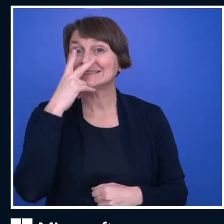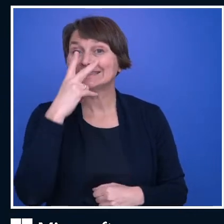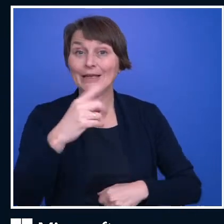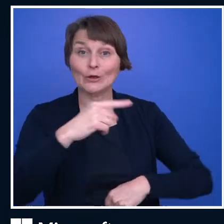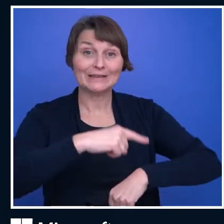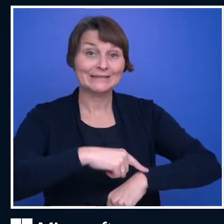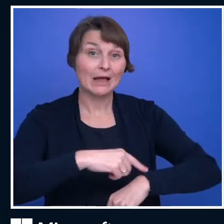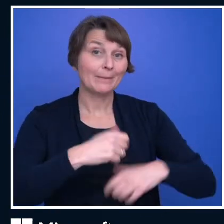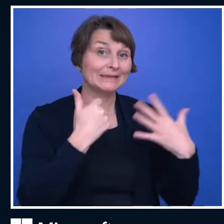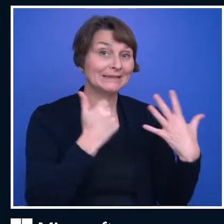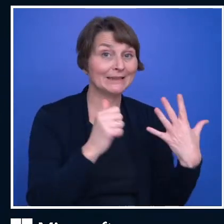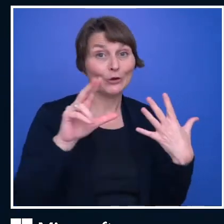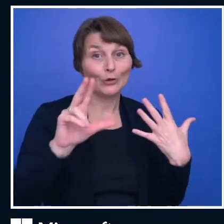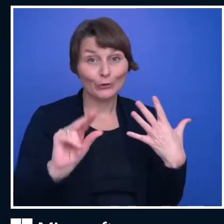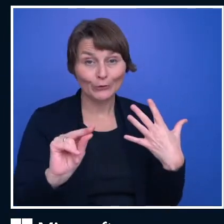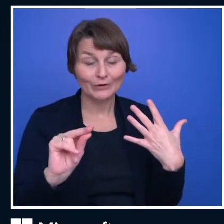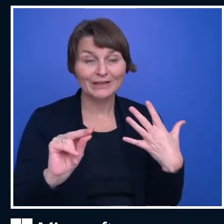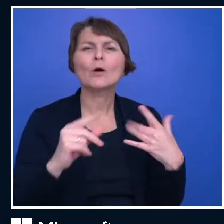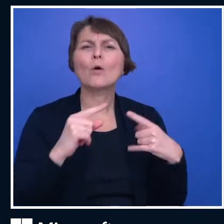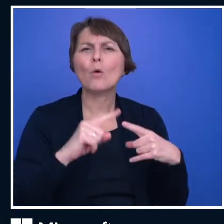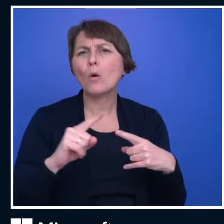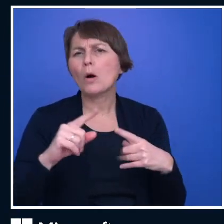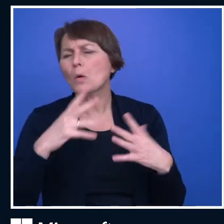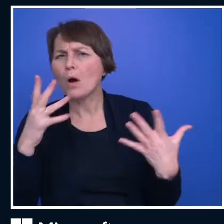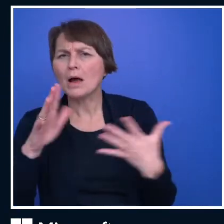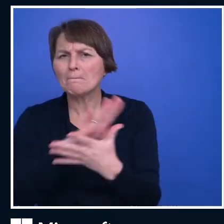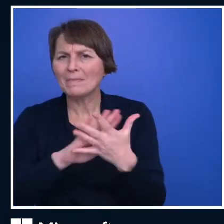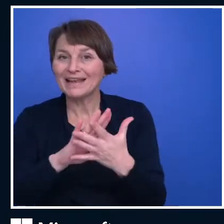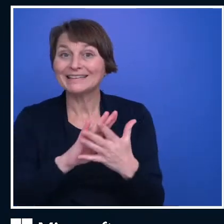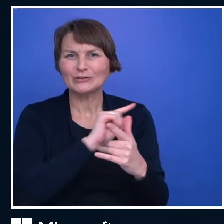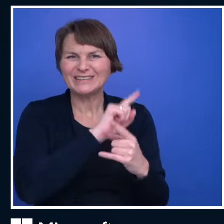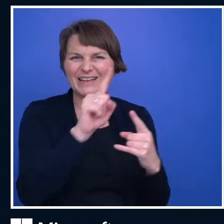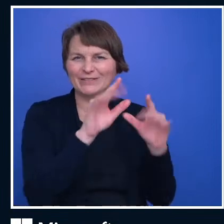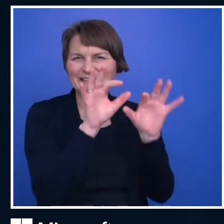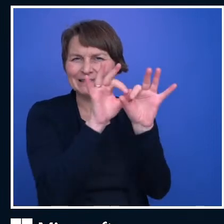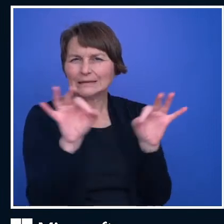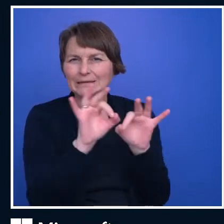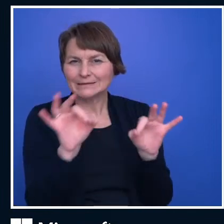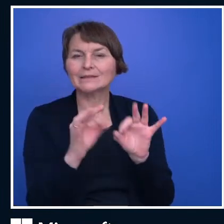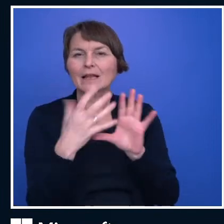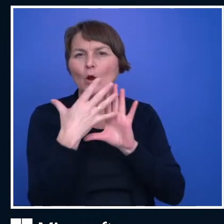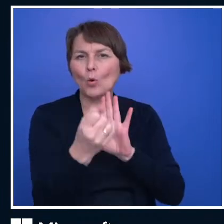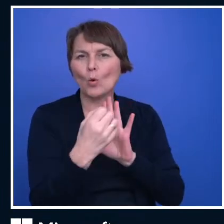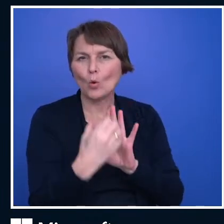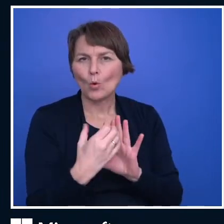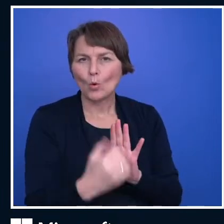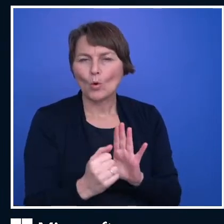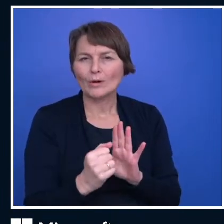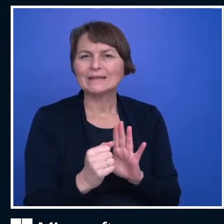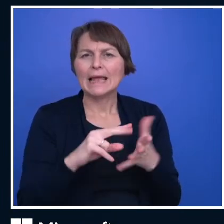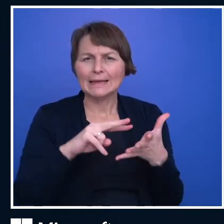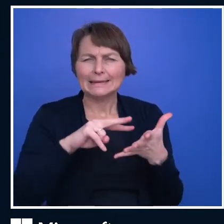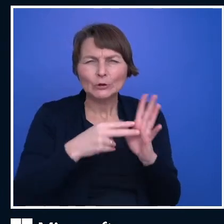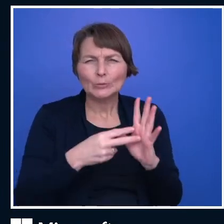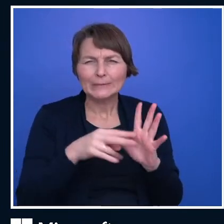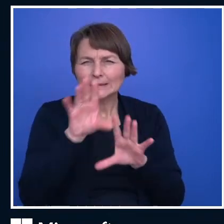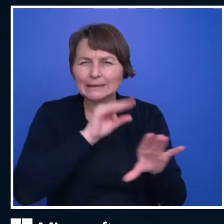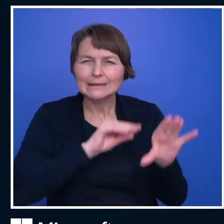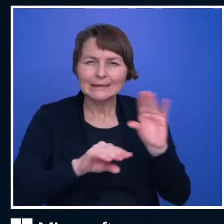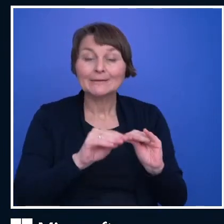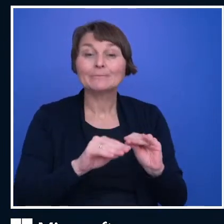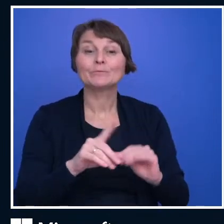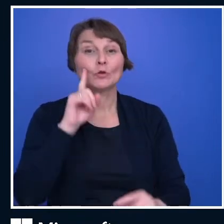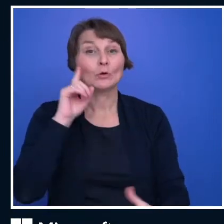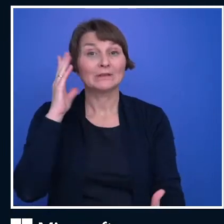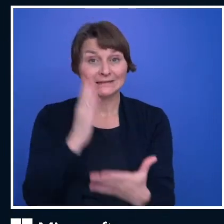So this is contributing to our predicted value. AI is deciding who we are. AI is